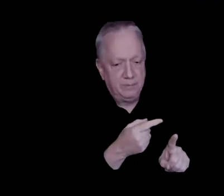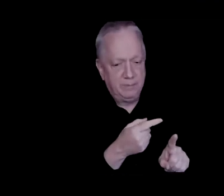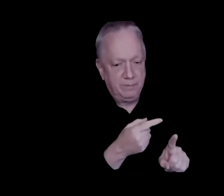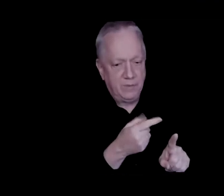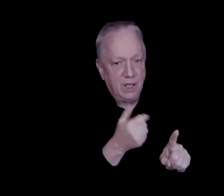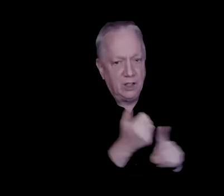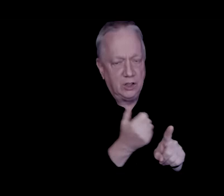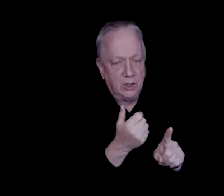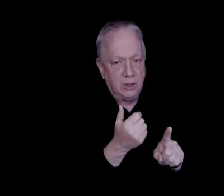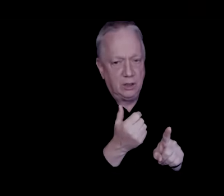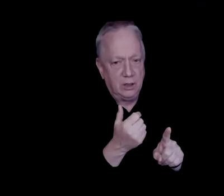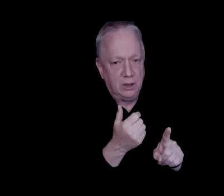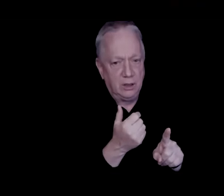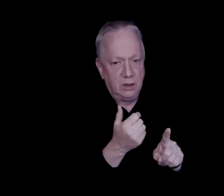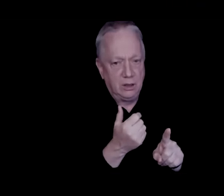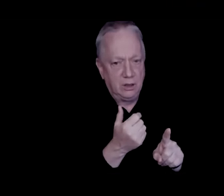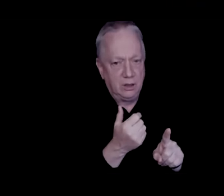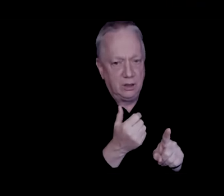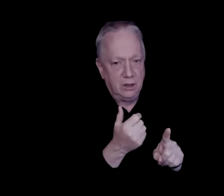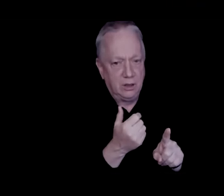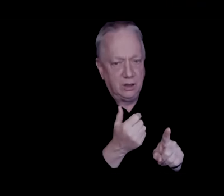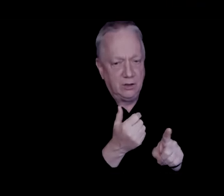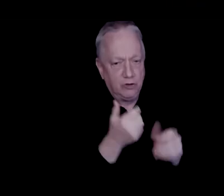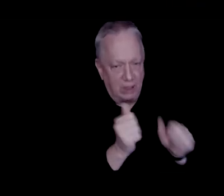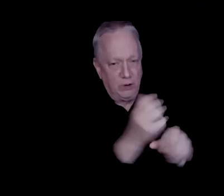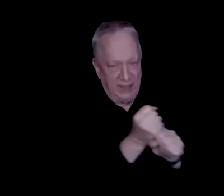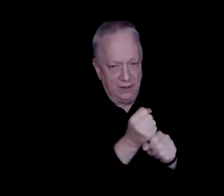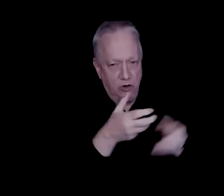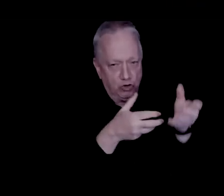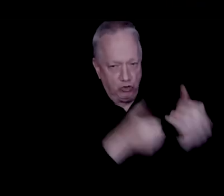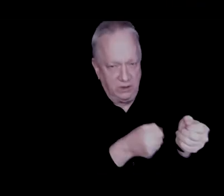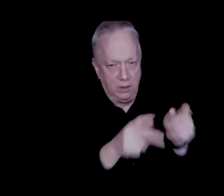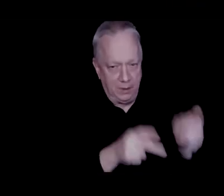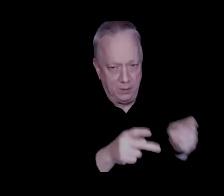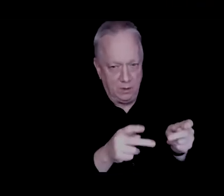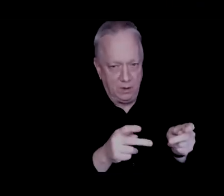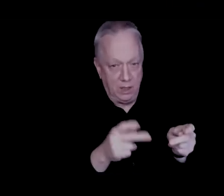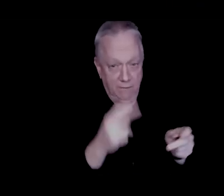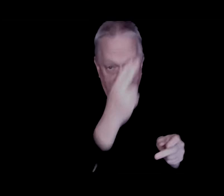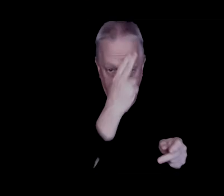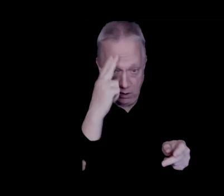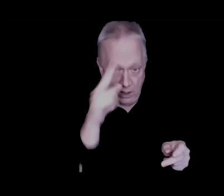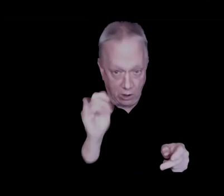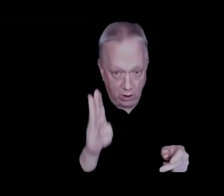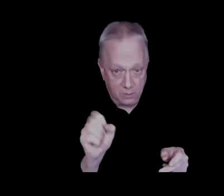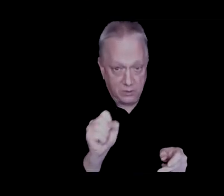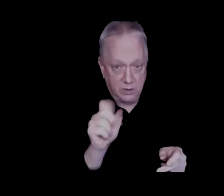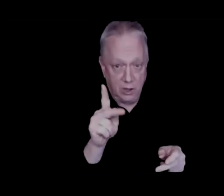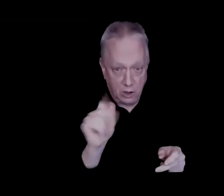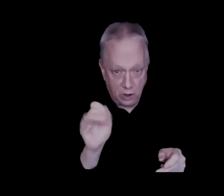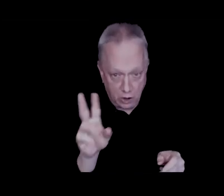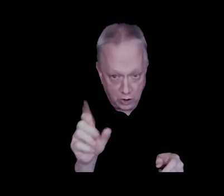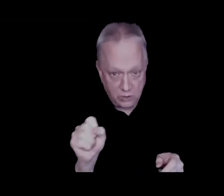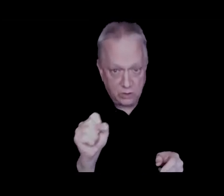she can have the trust of the people, I mean. If they are Arabs, if they are Kurds, if they are